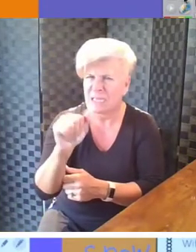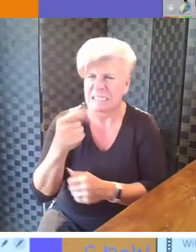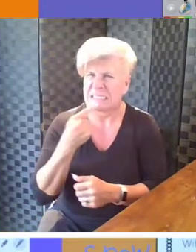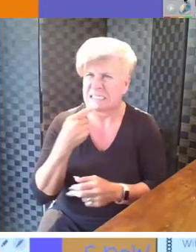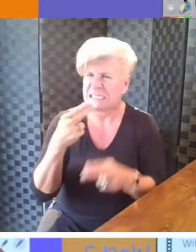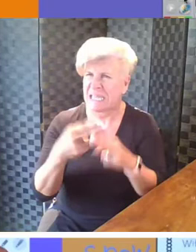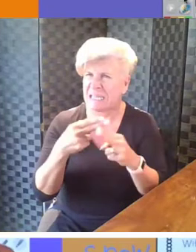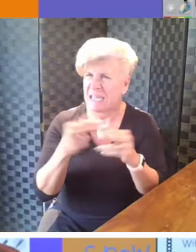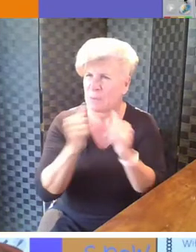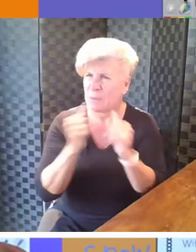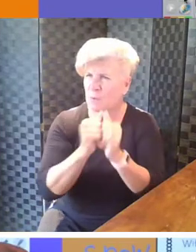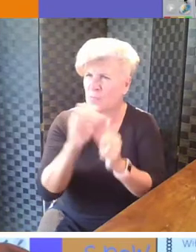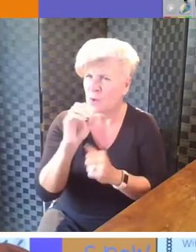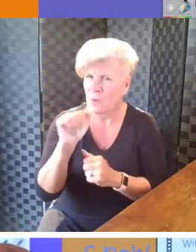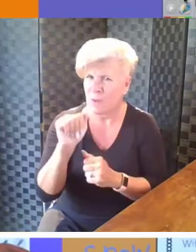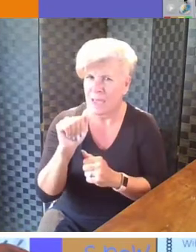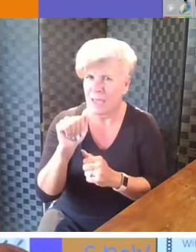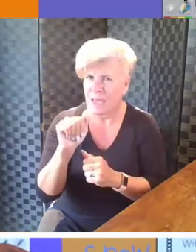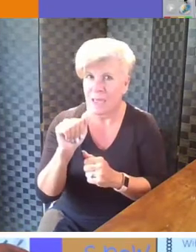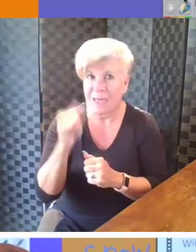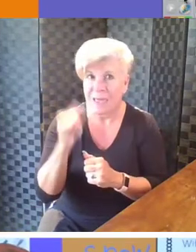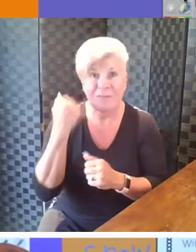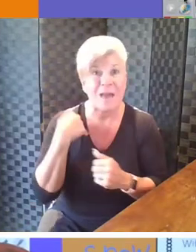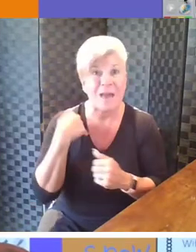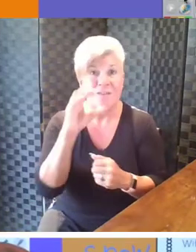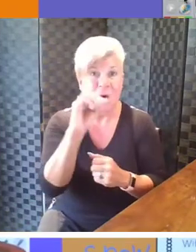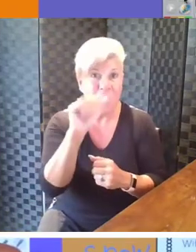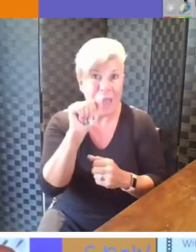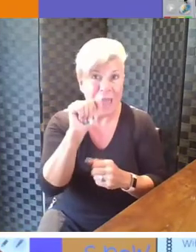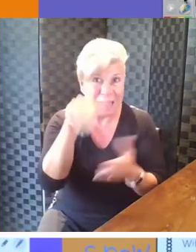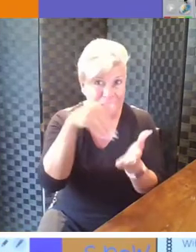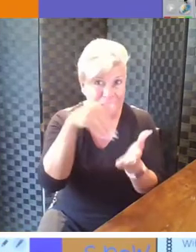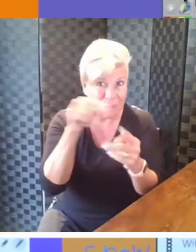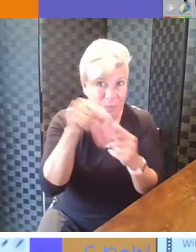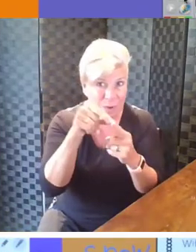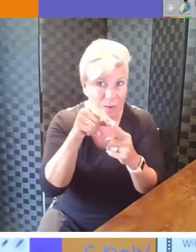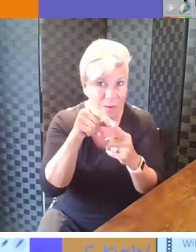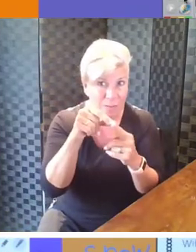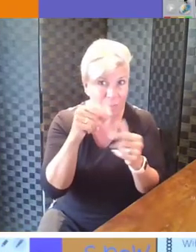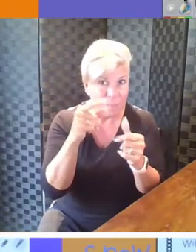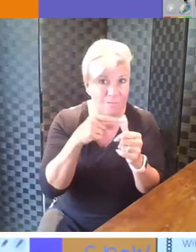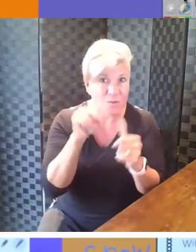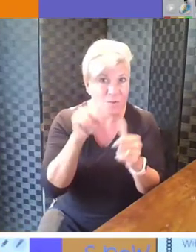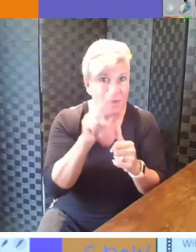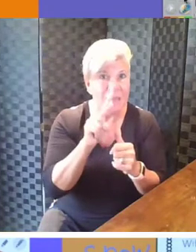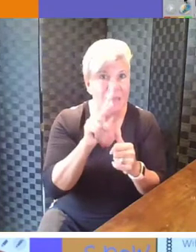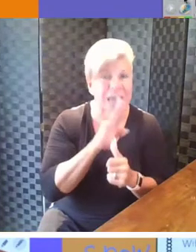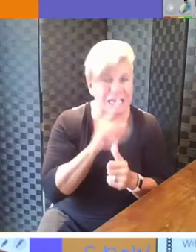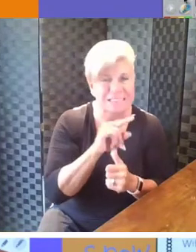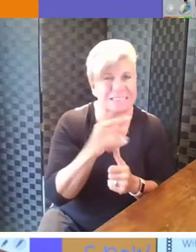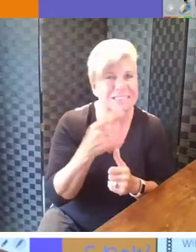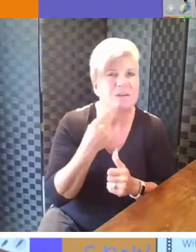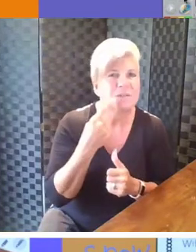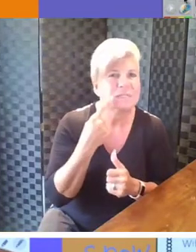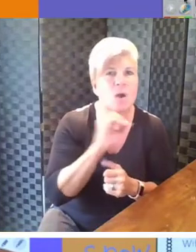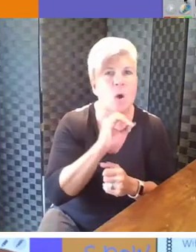name with O-A. When I have O-A in the middle of a word, that first vowel O, he does a lot of the talking. So here's an O-A